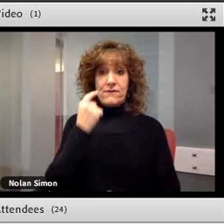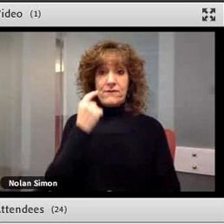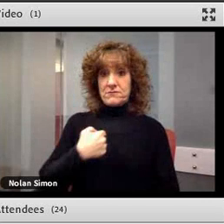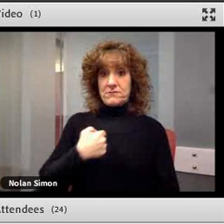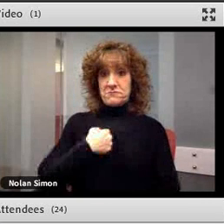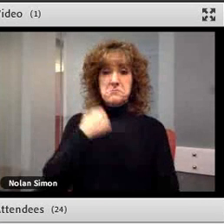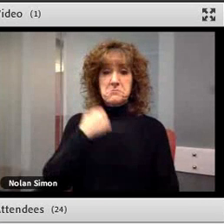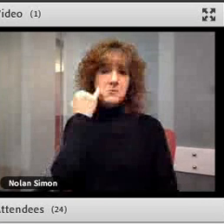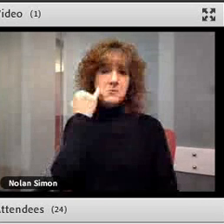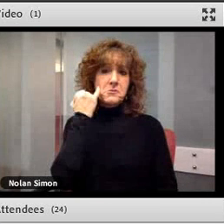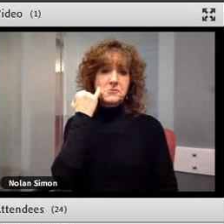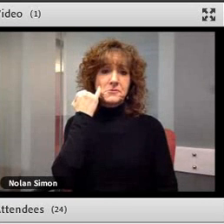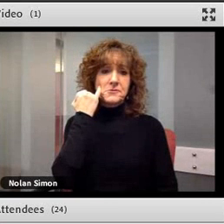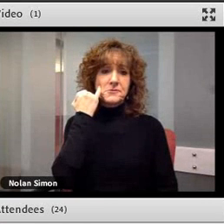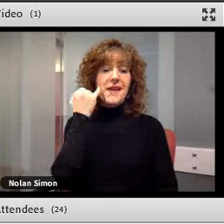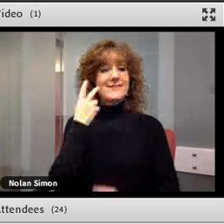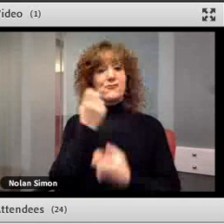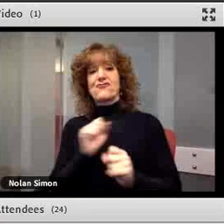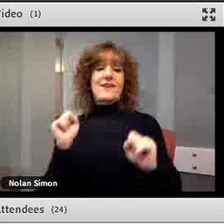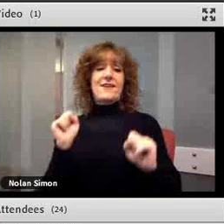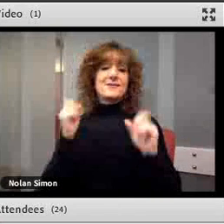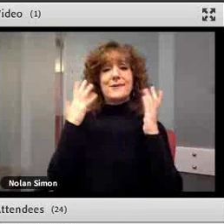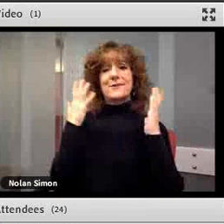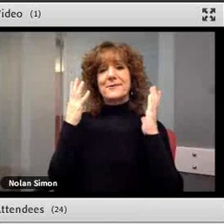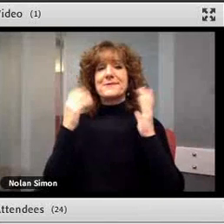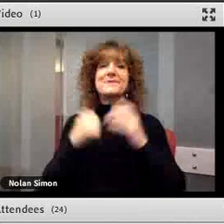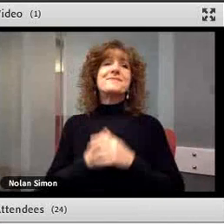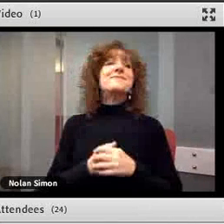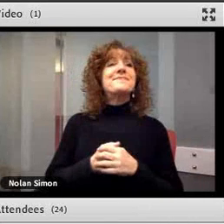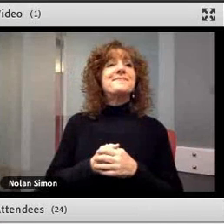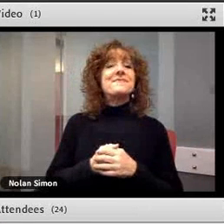correct, then I get to see a rescue.